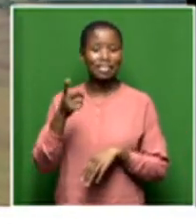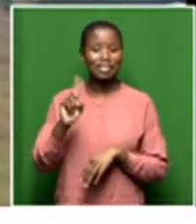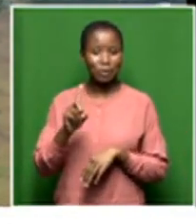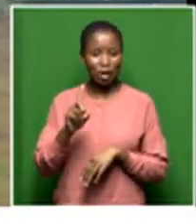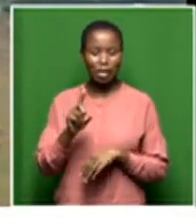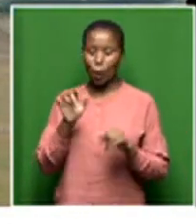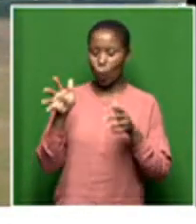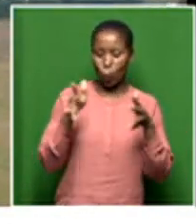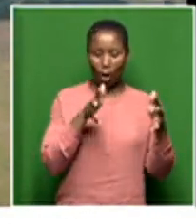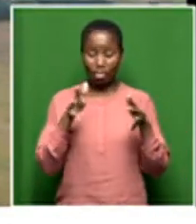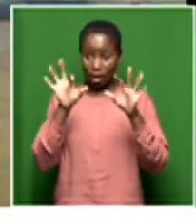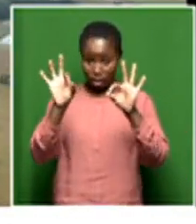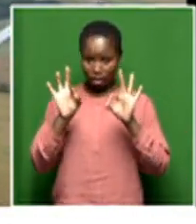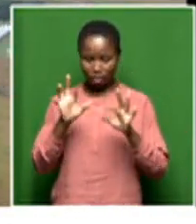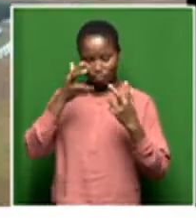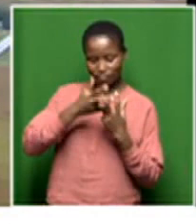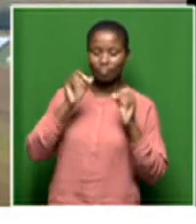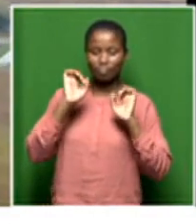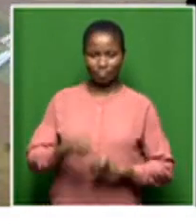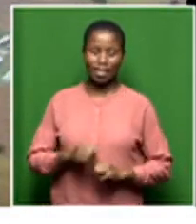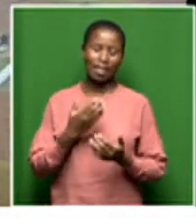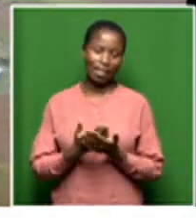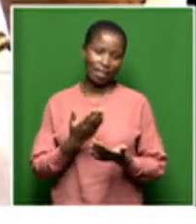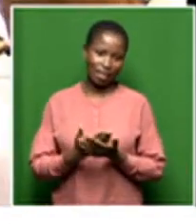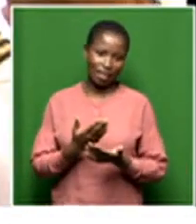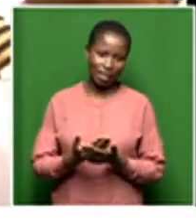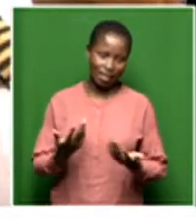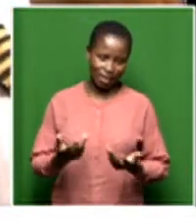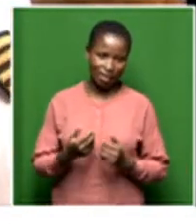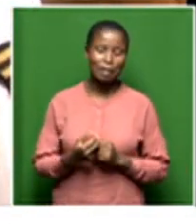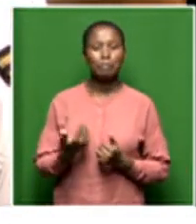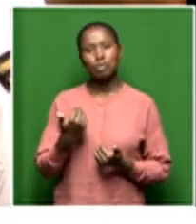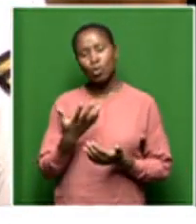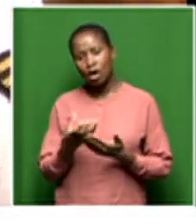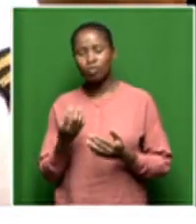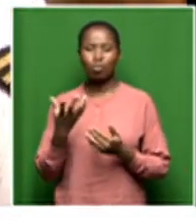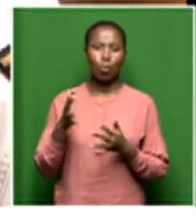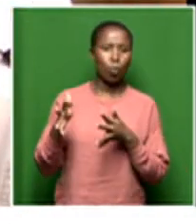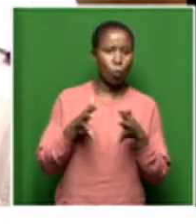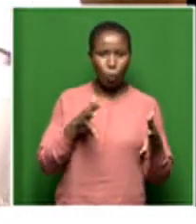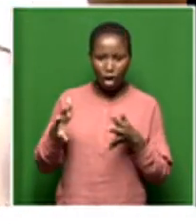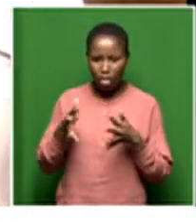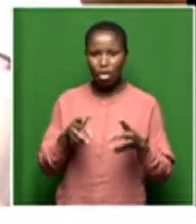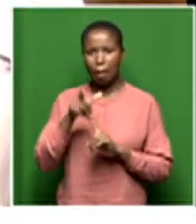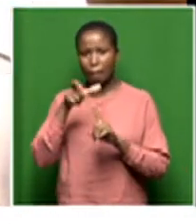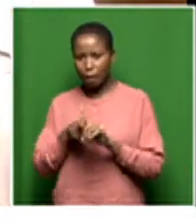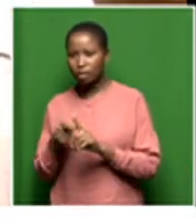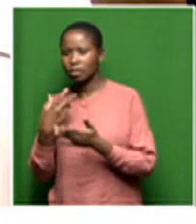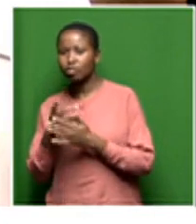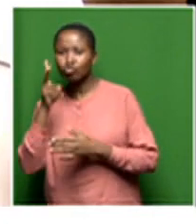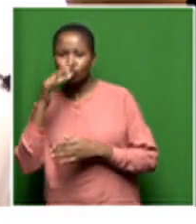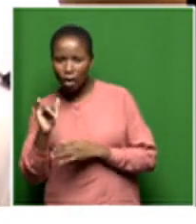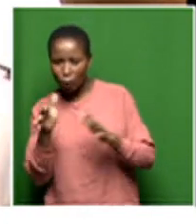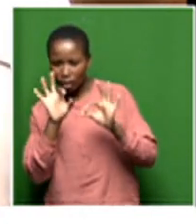tuned weather forecasting. So although we have the aviation weather forecasting, we have the radar facilities and all of